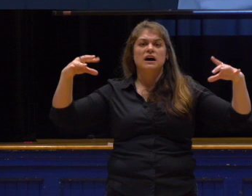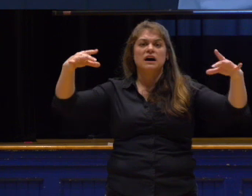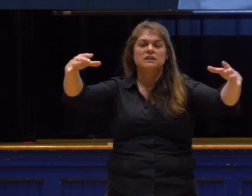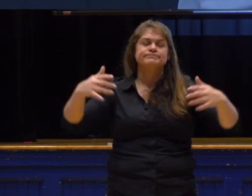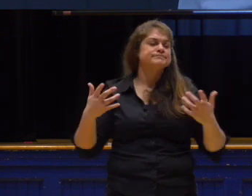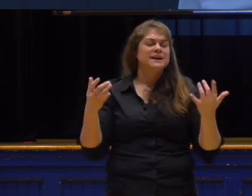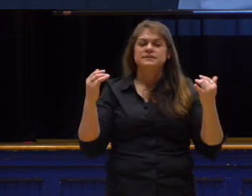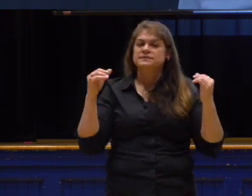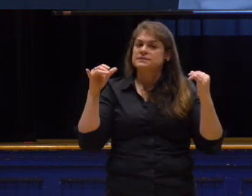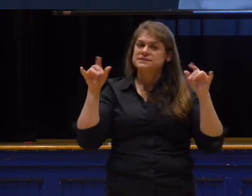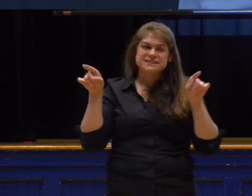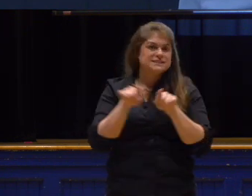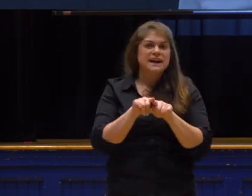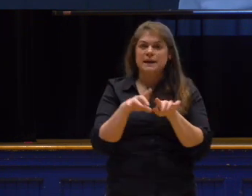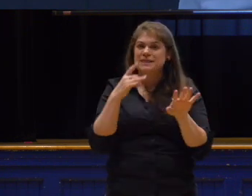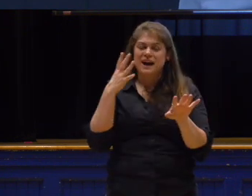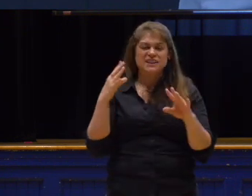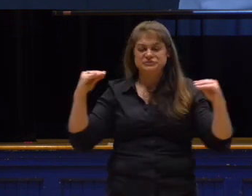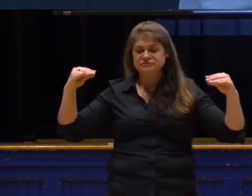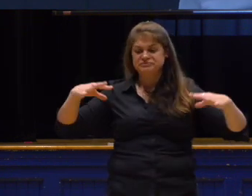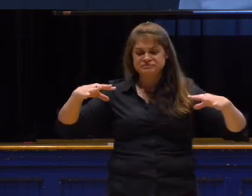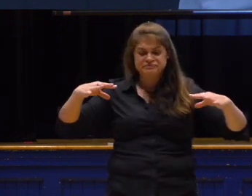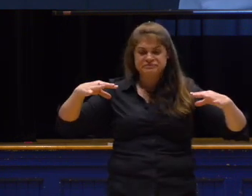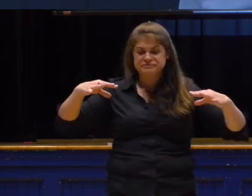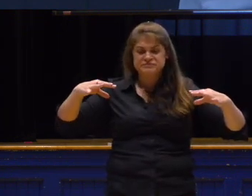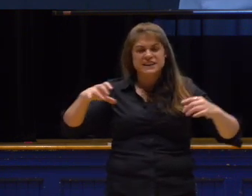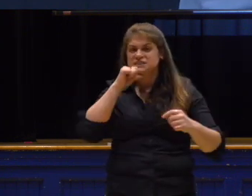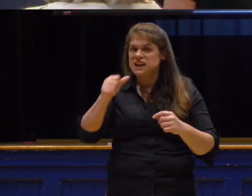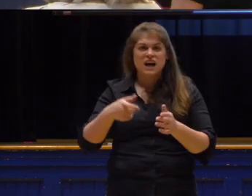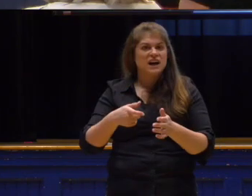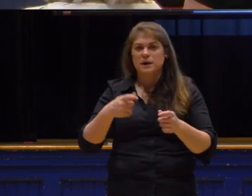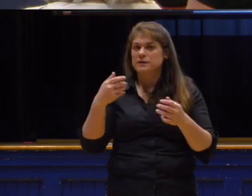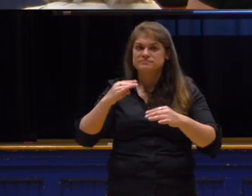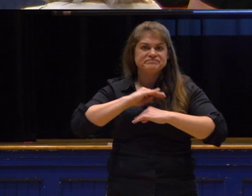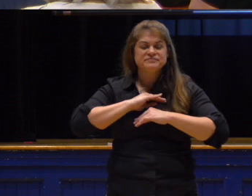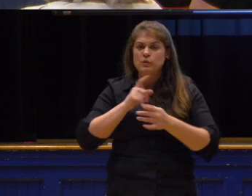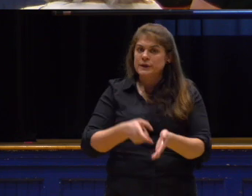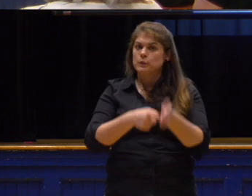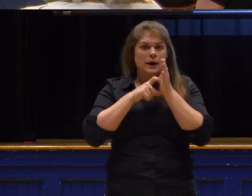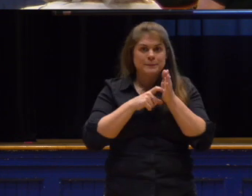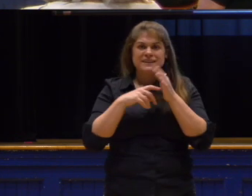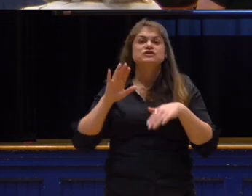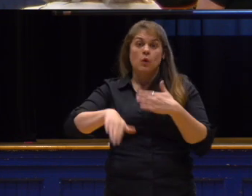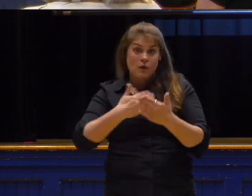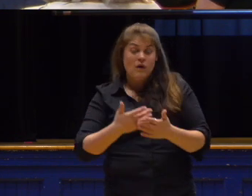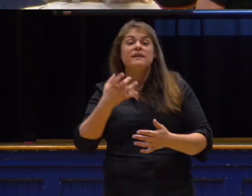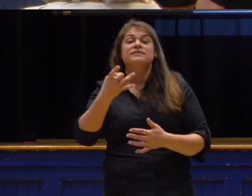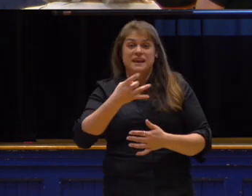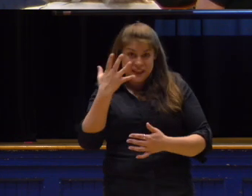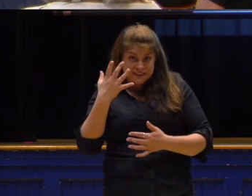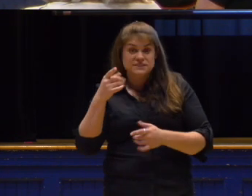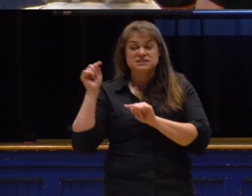the same type of lighting that we have here, just do not put out the required lighting. So every light in downtown has now had a